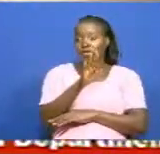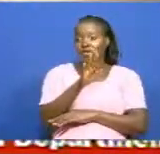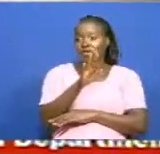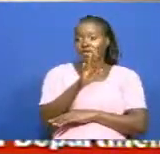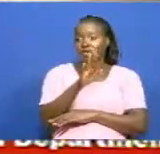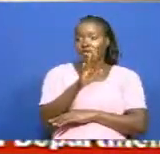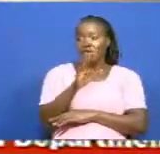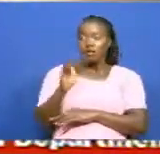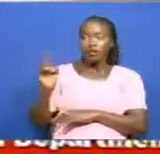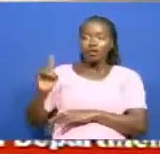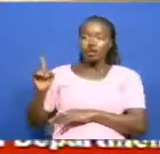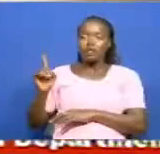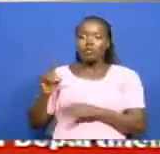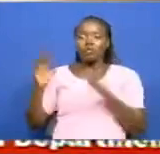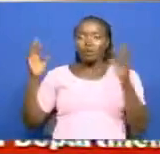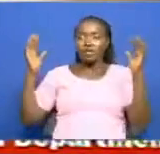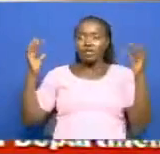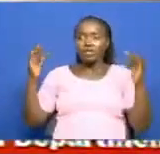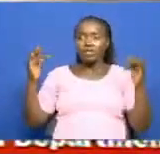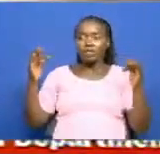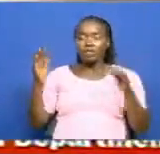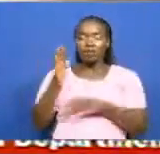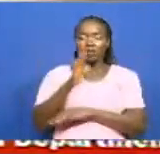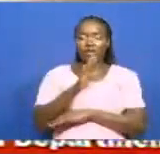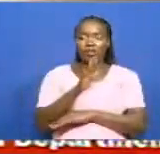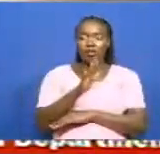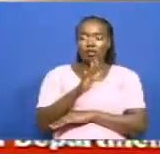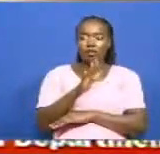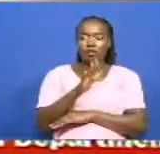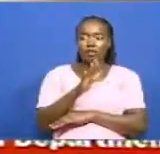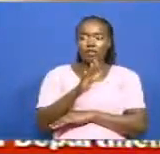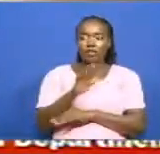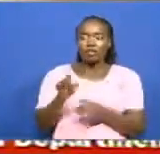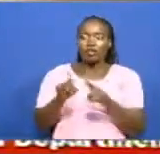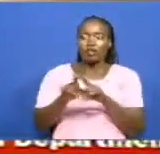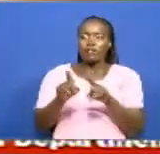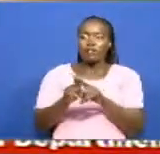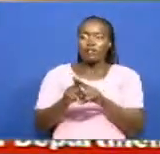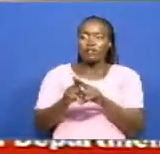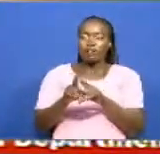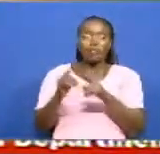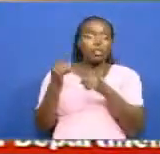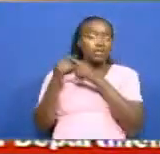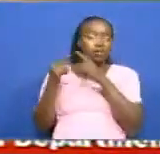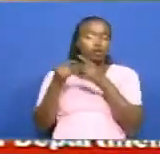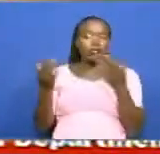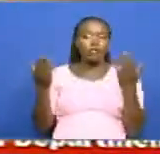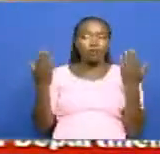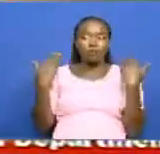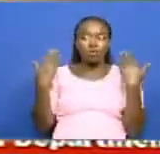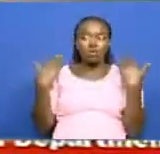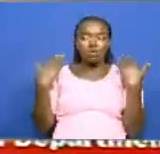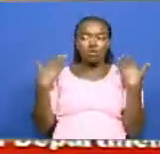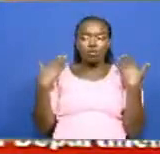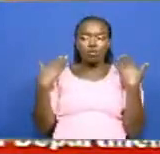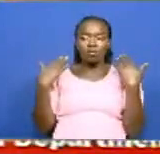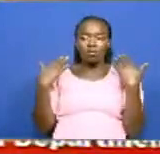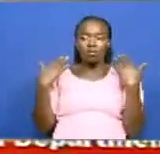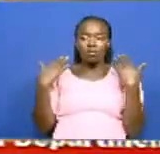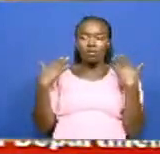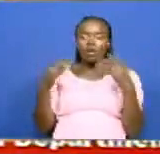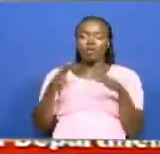the capital, there will be showers in the afternoon, and the same weather patterns will be experienced in Meru and also over